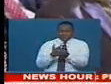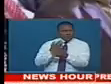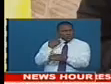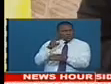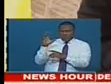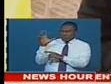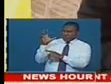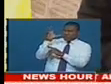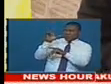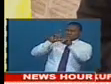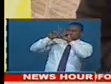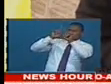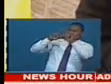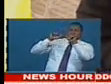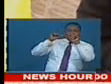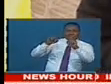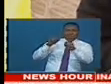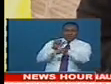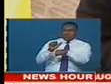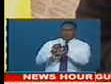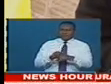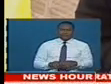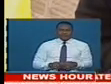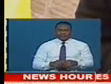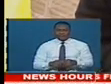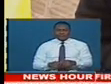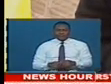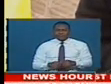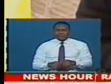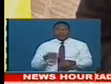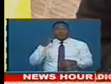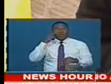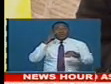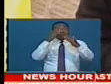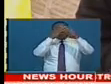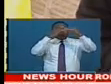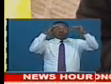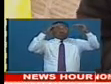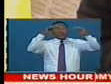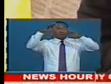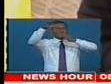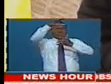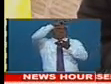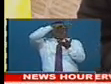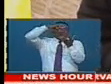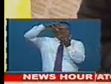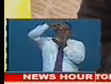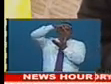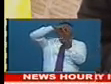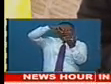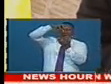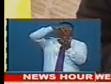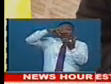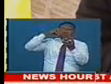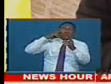can perform. It was also used to point at the same celestial objects in the sky in combination with other